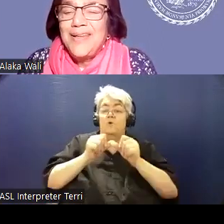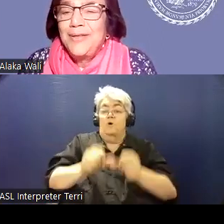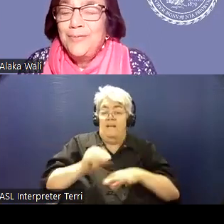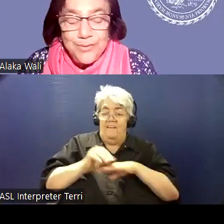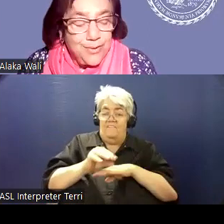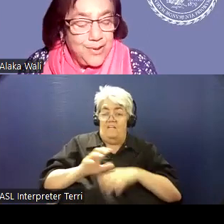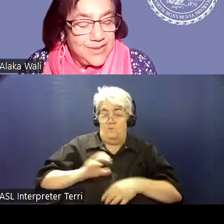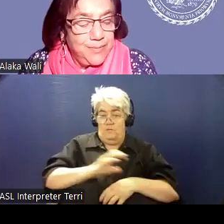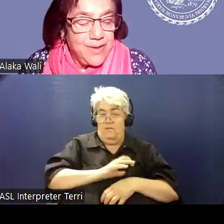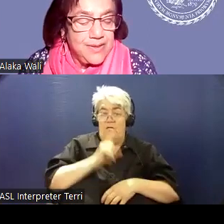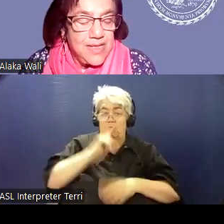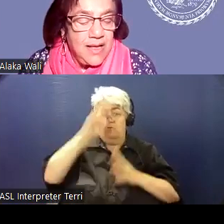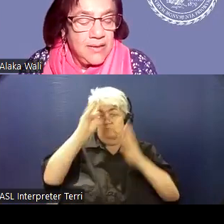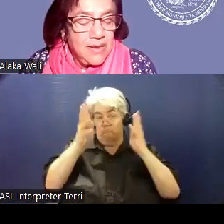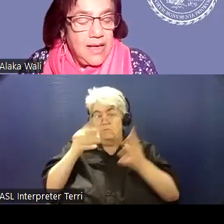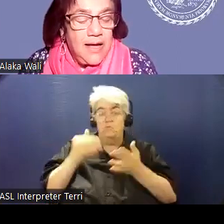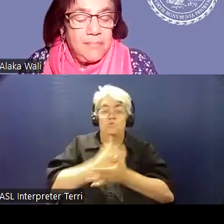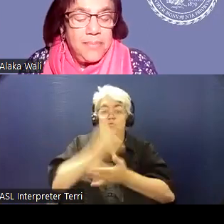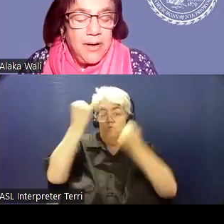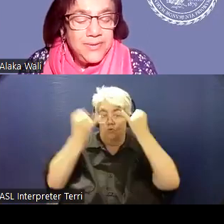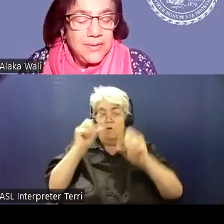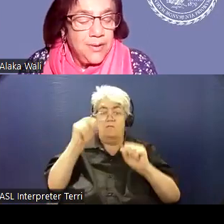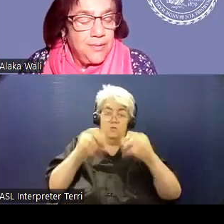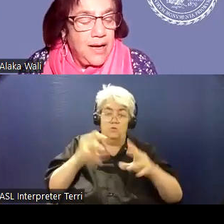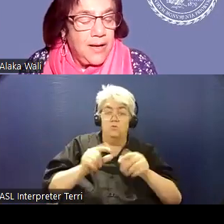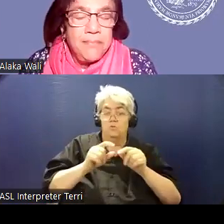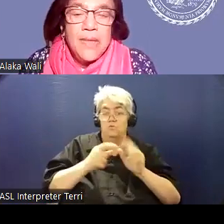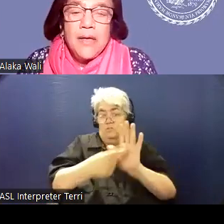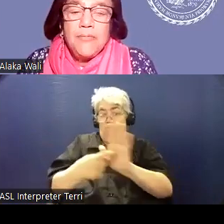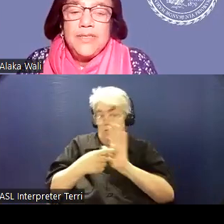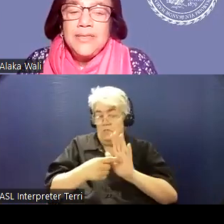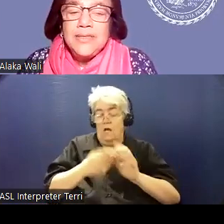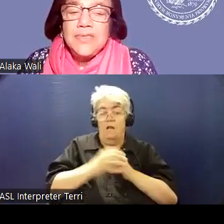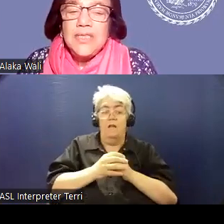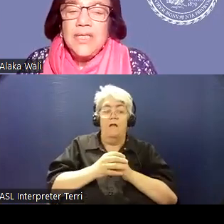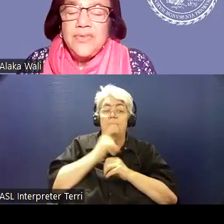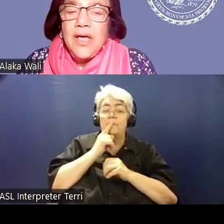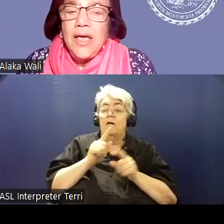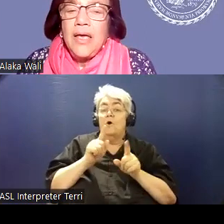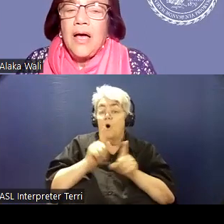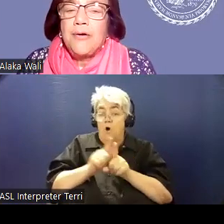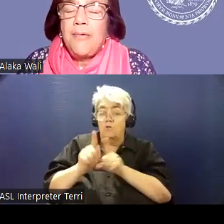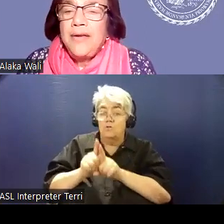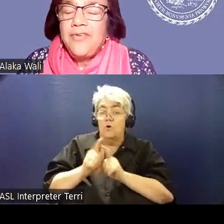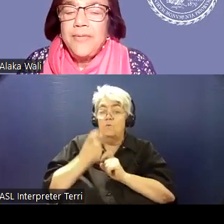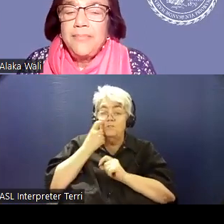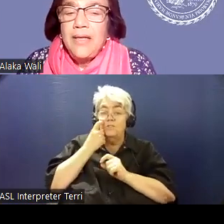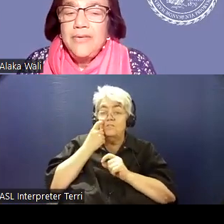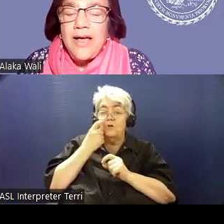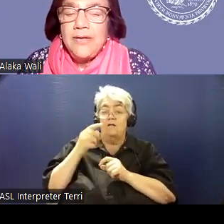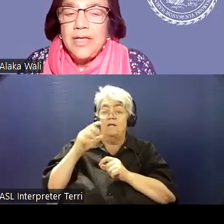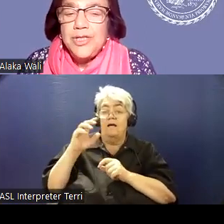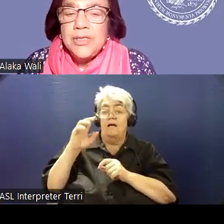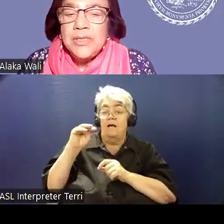us on new stories we want to tell. But also, we just received a grant from the